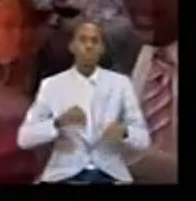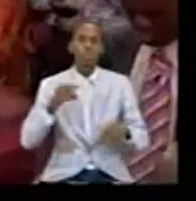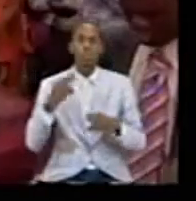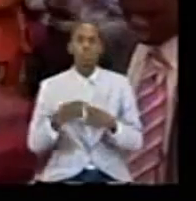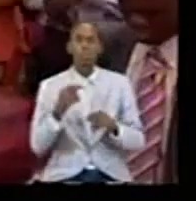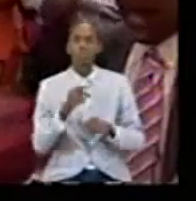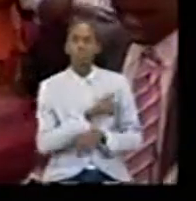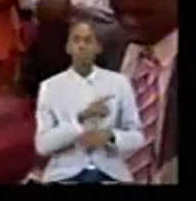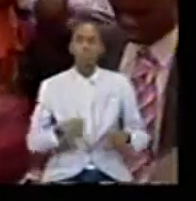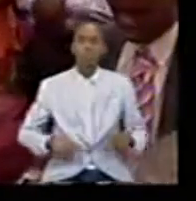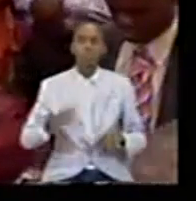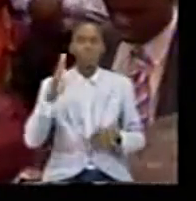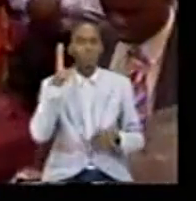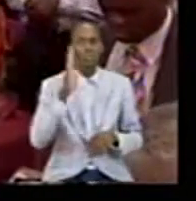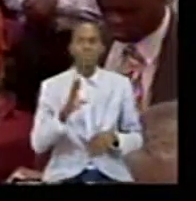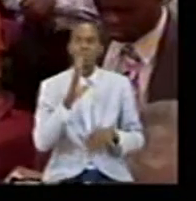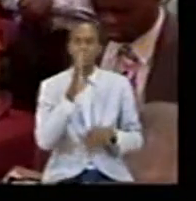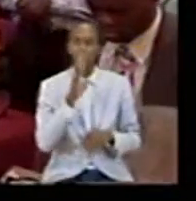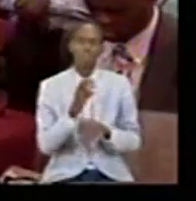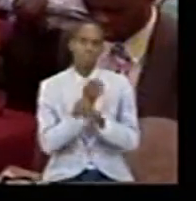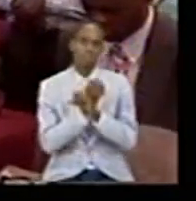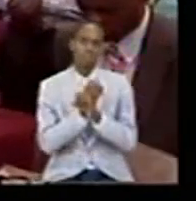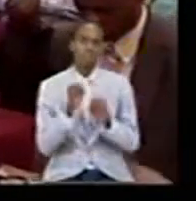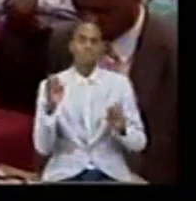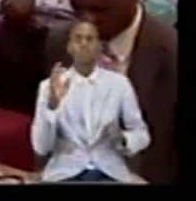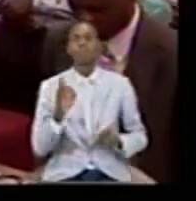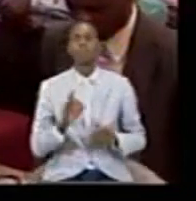Lord shall be saved.